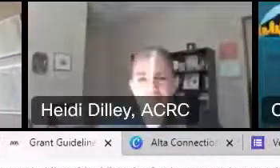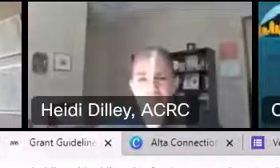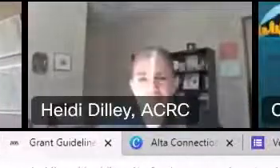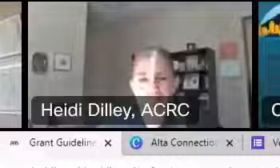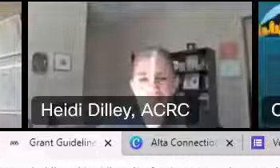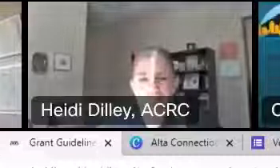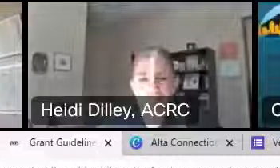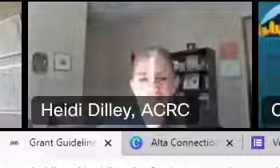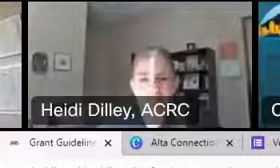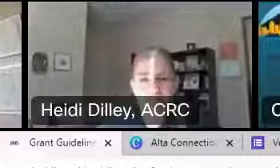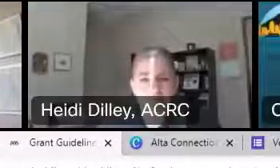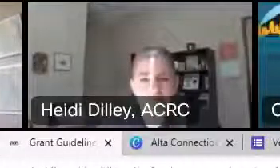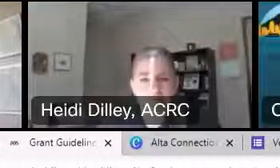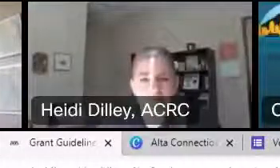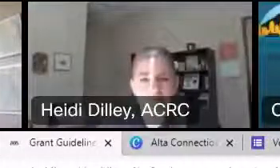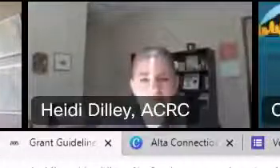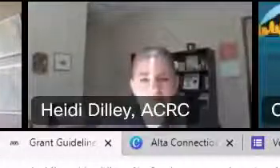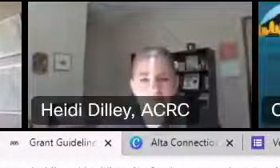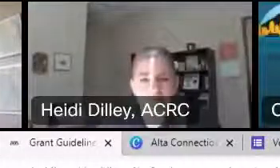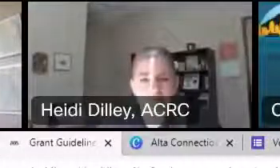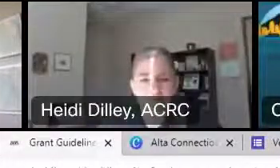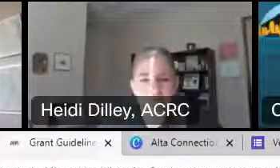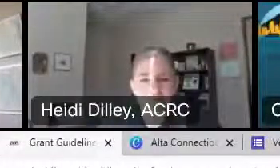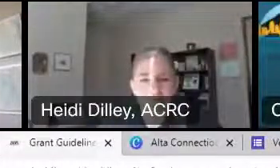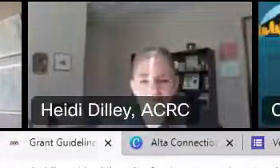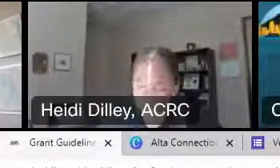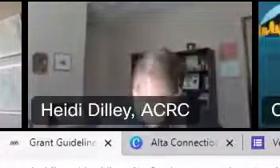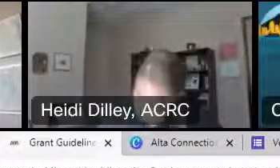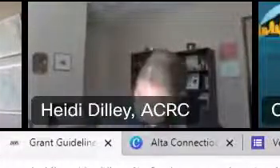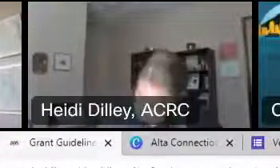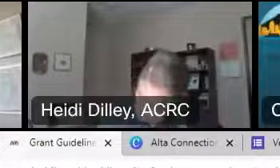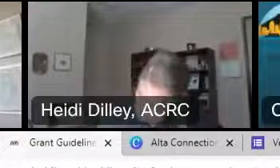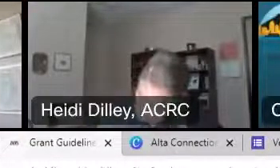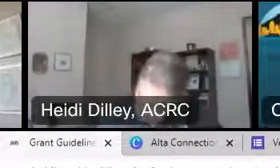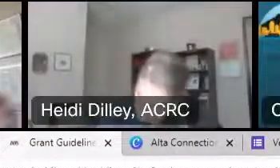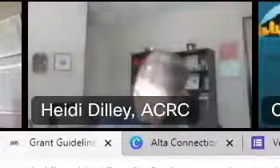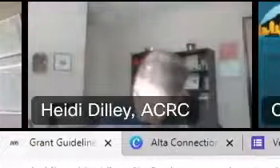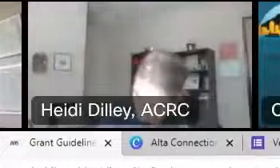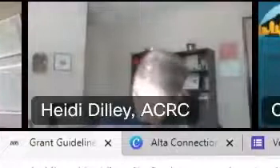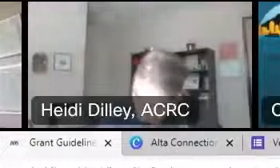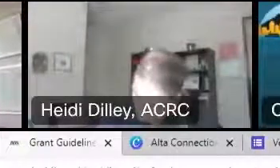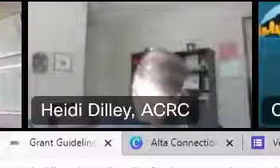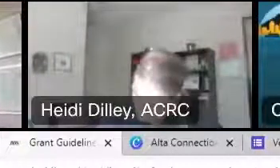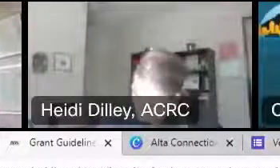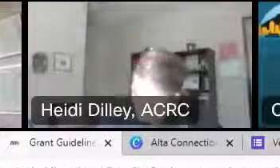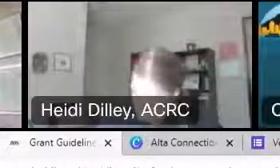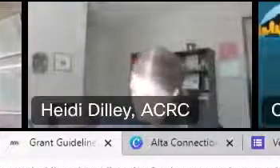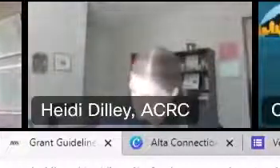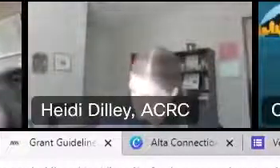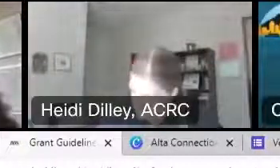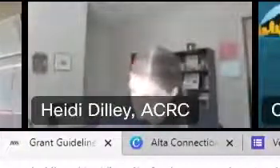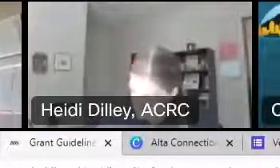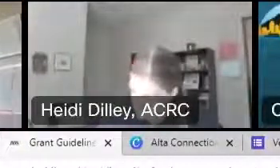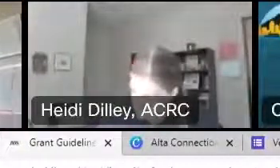grants happen every year. Legislatively, there is $11 million allocated